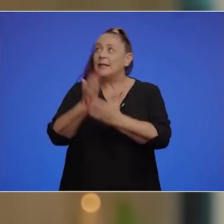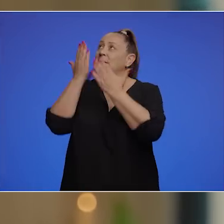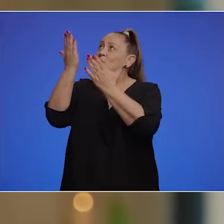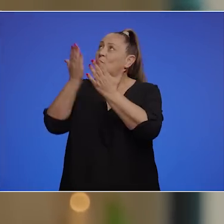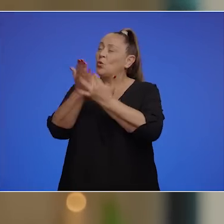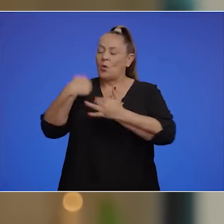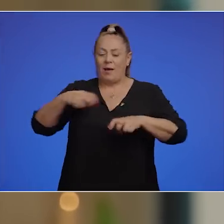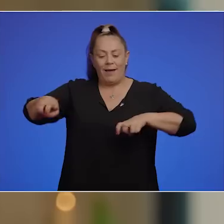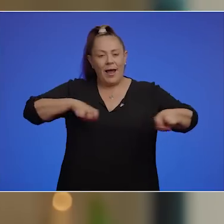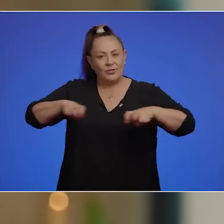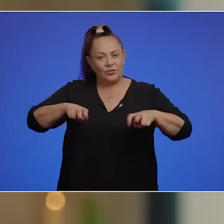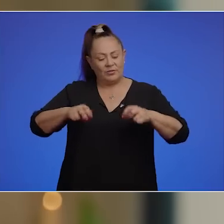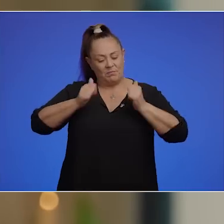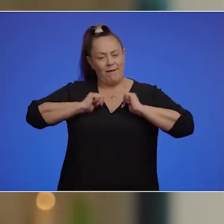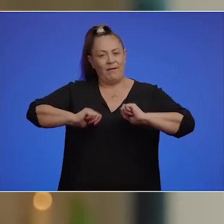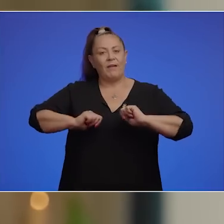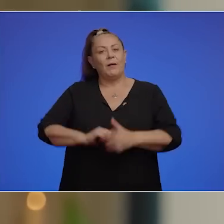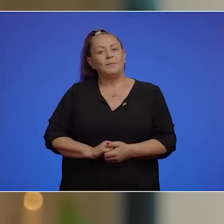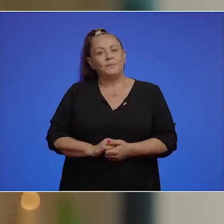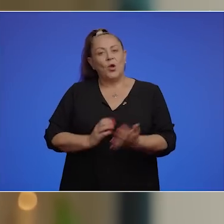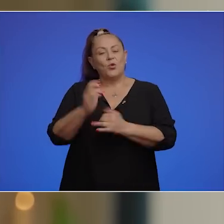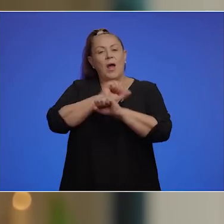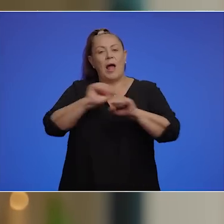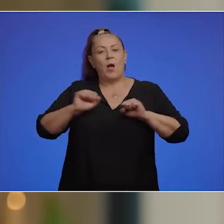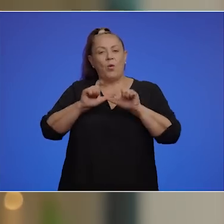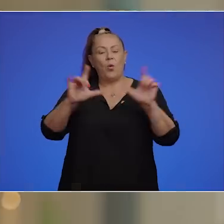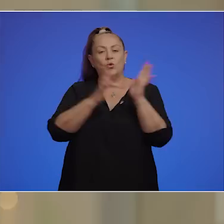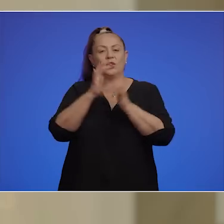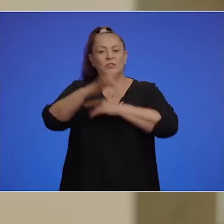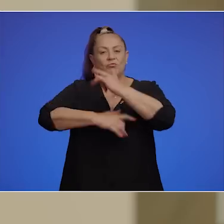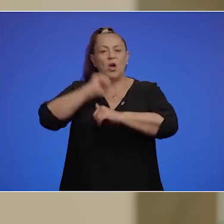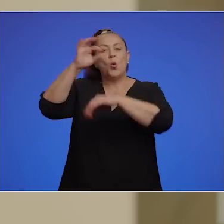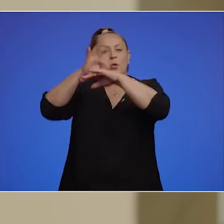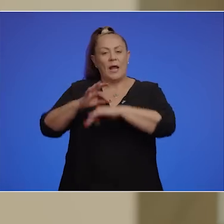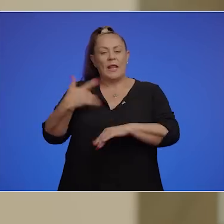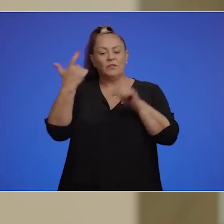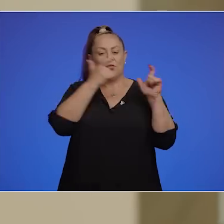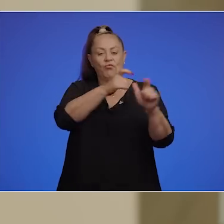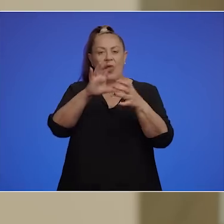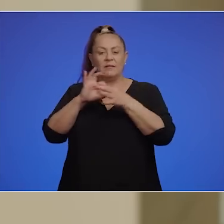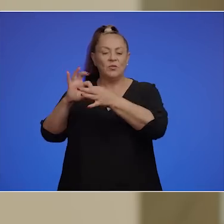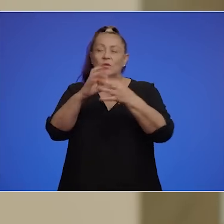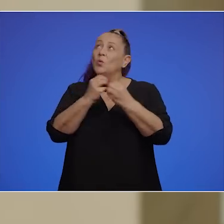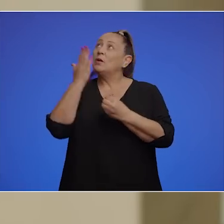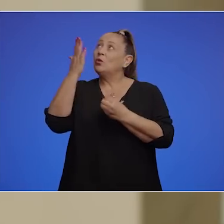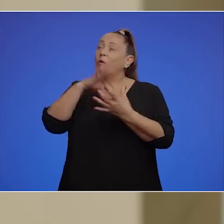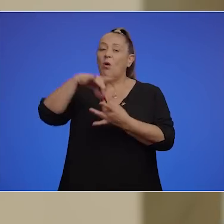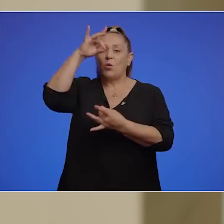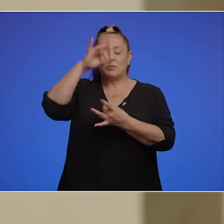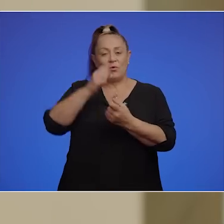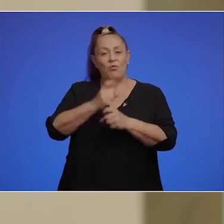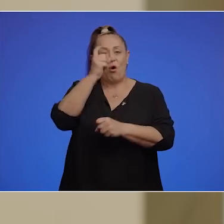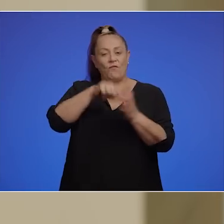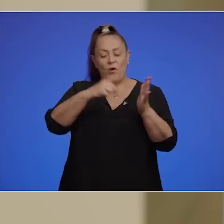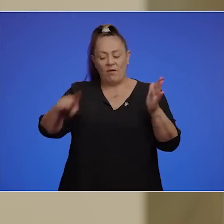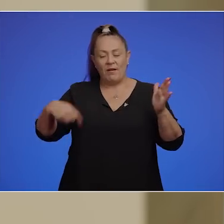our resolve and our deeds. Through our Lord Jesus Christ, your Son, who lives and reigns with you in the unity of the Holy Spirit,